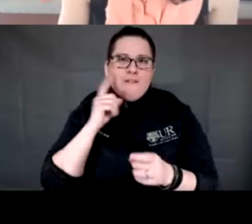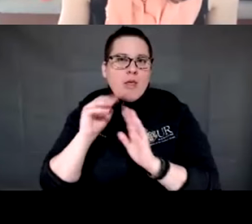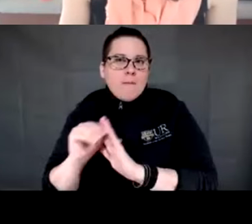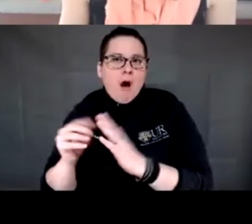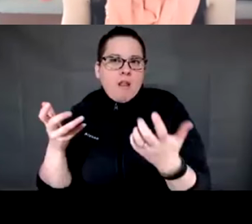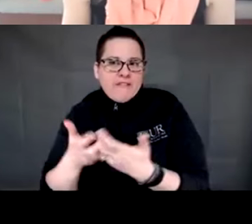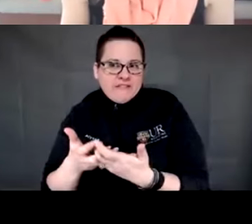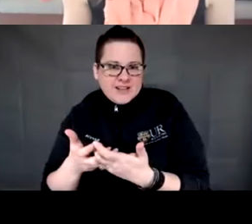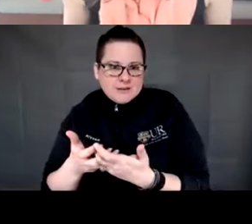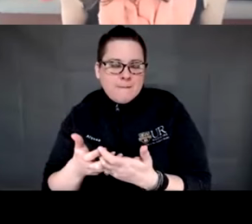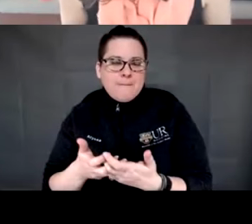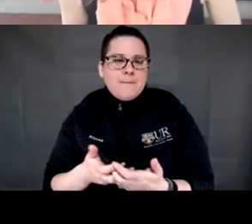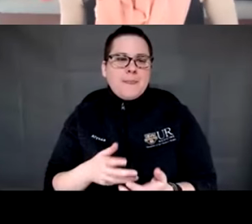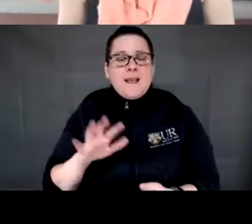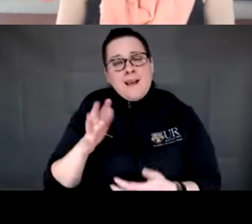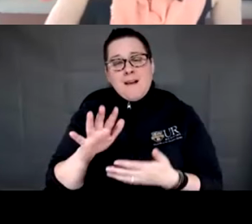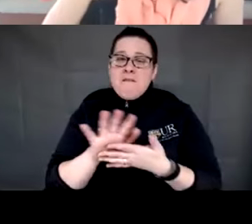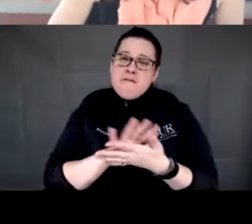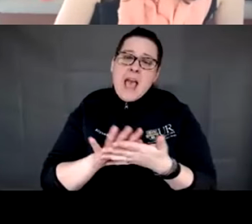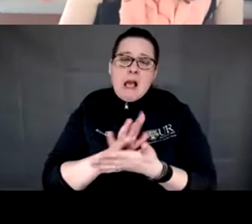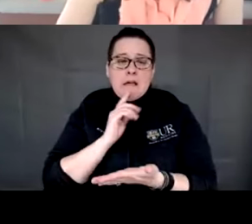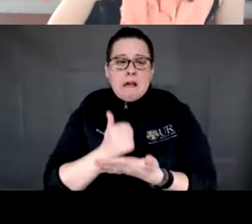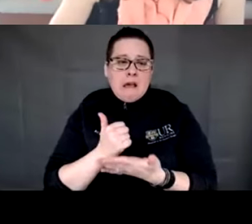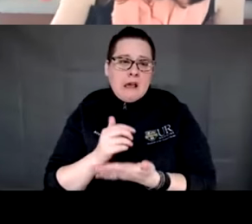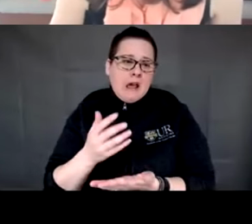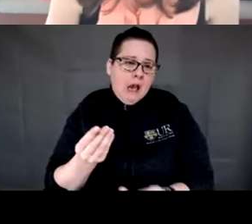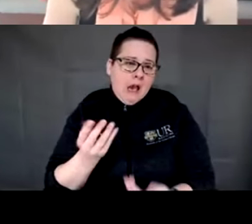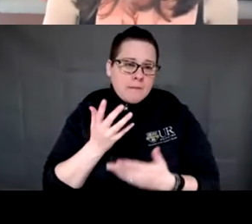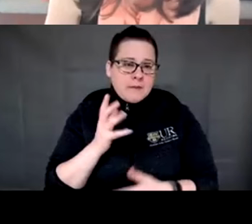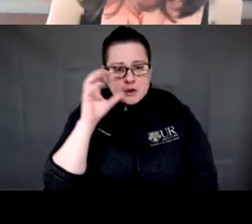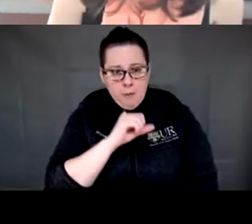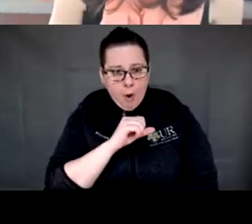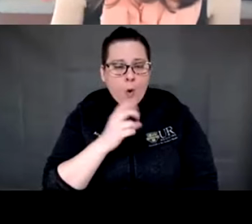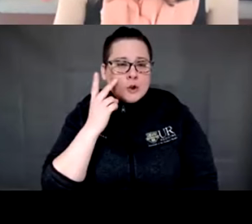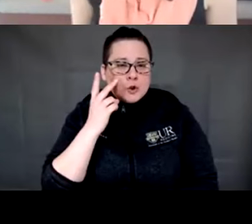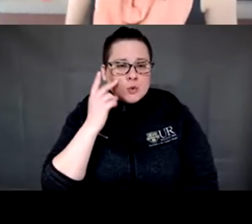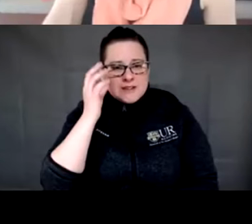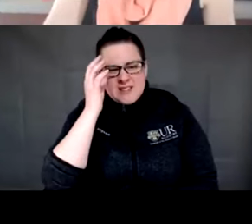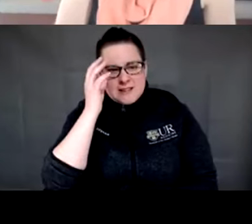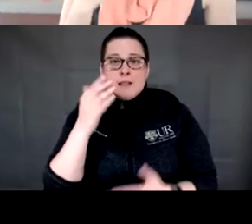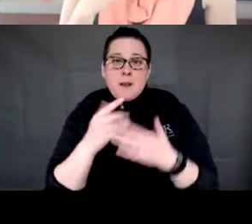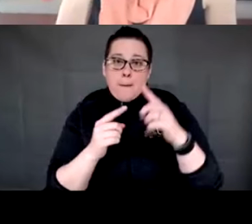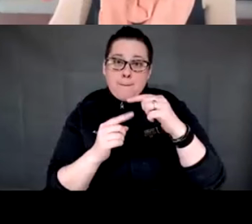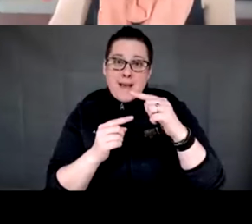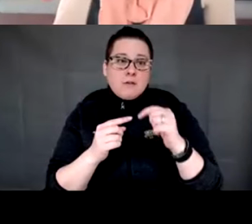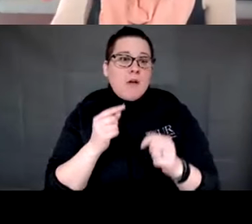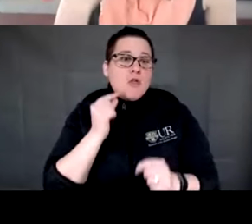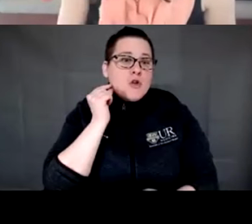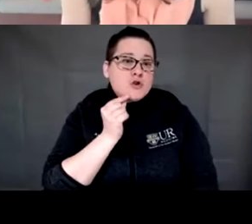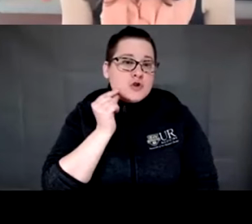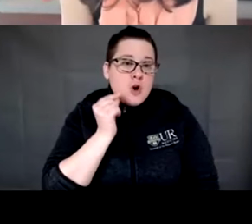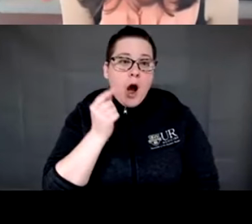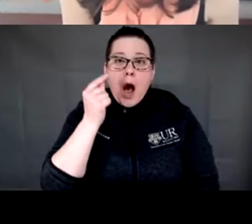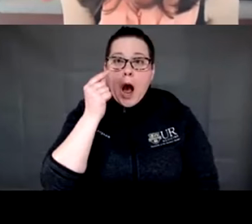model. And this is sort of vaguely informative, I suppose, right? We see that there are pixels around the animal's jaw and